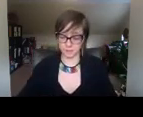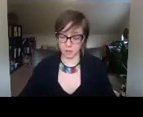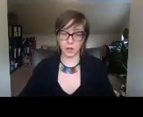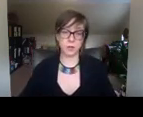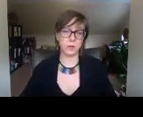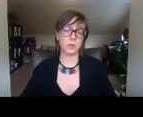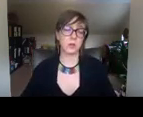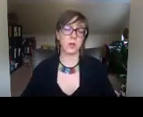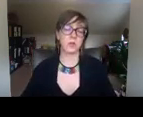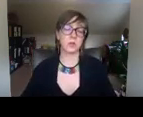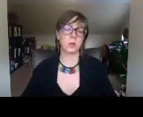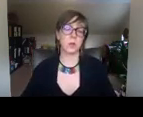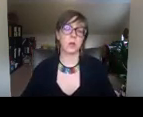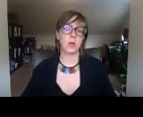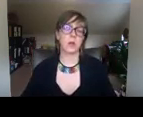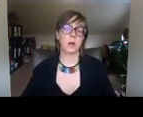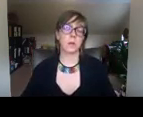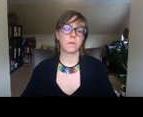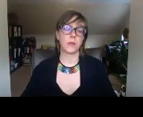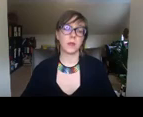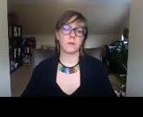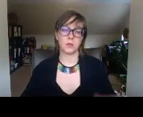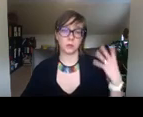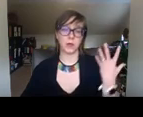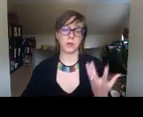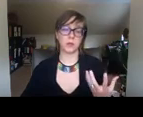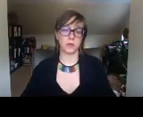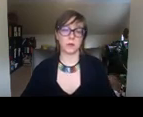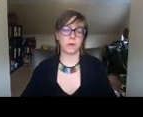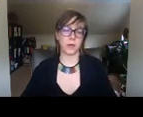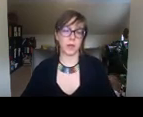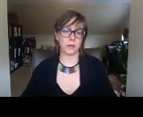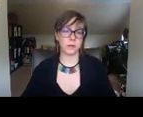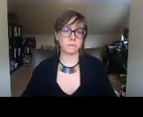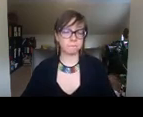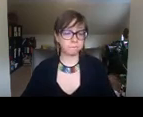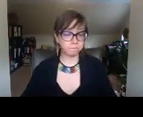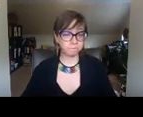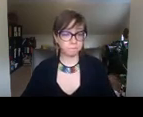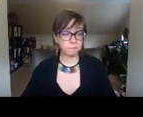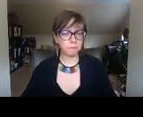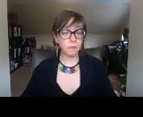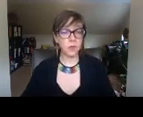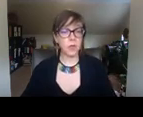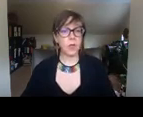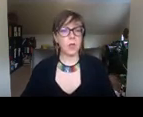face, right? It contributes a lot to the visual language of the hands.